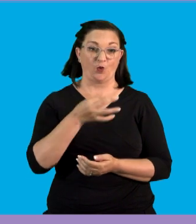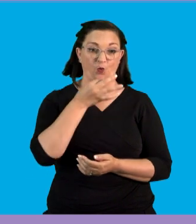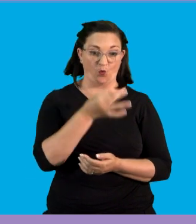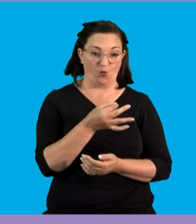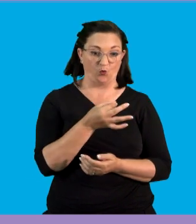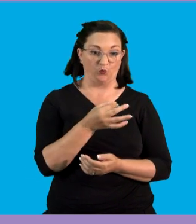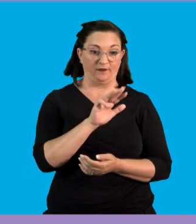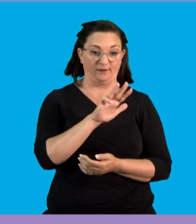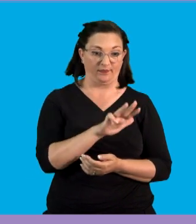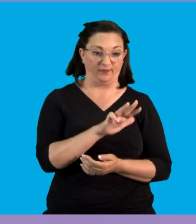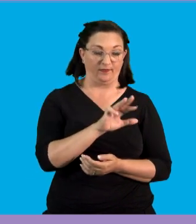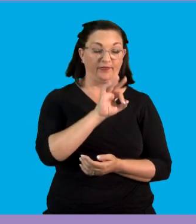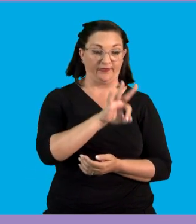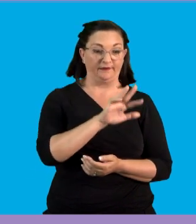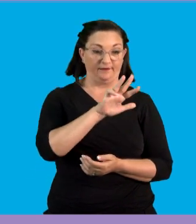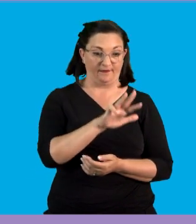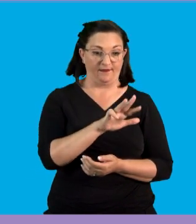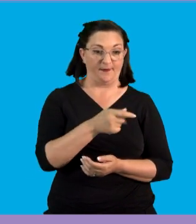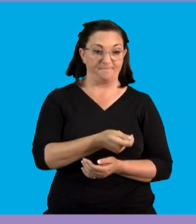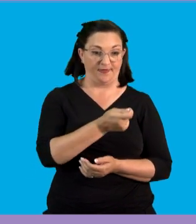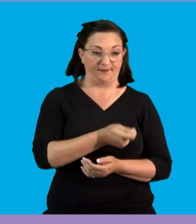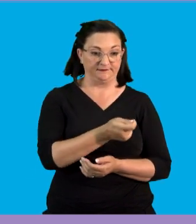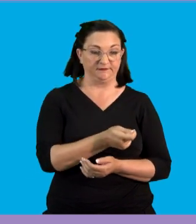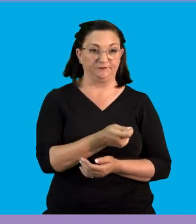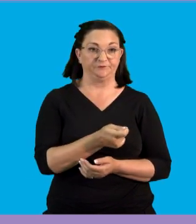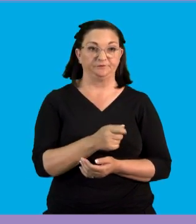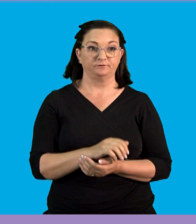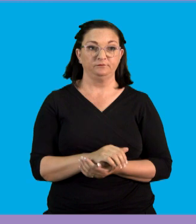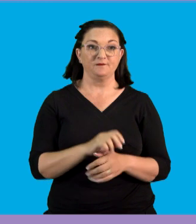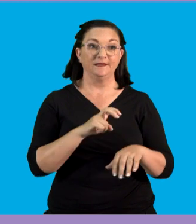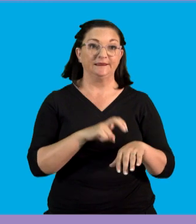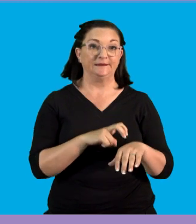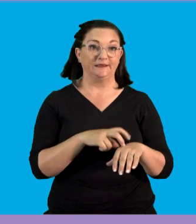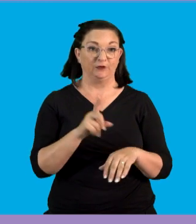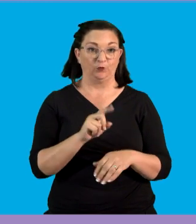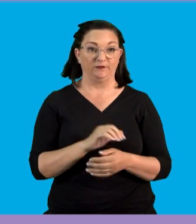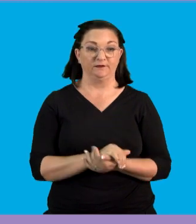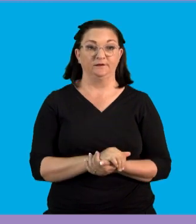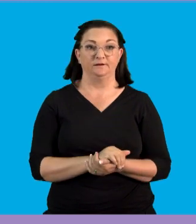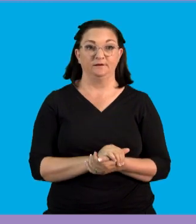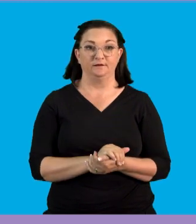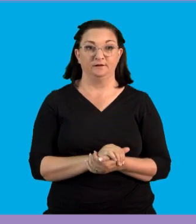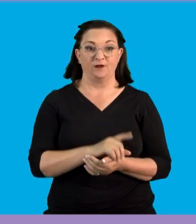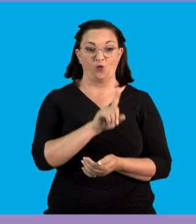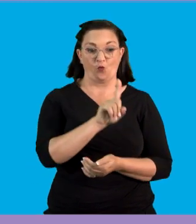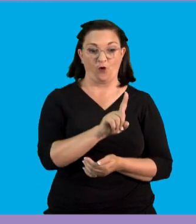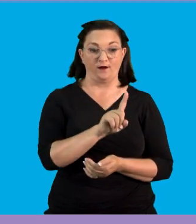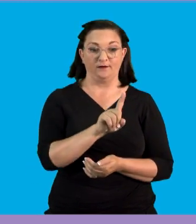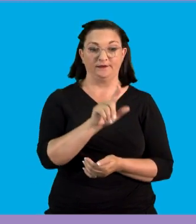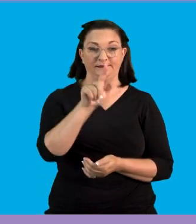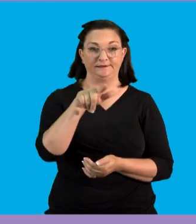of 39 pans, we needed 1